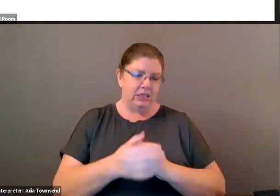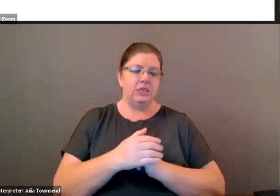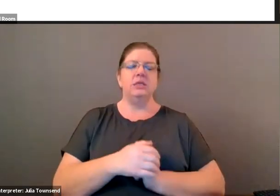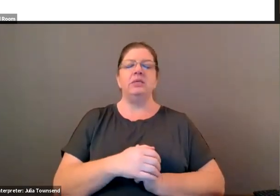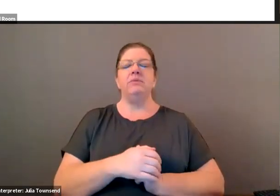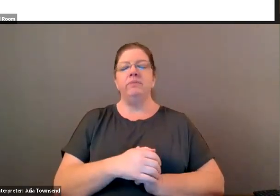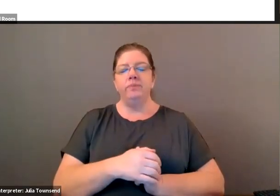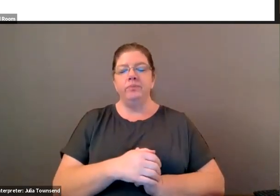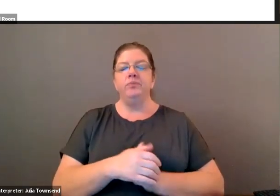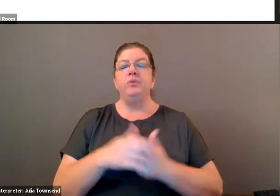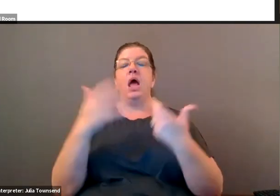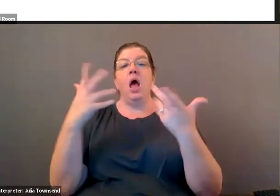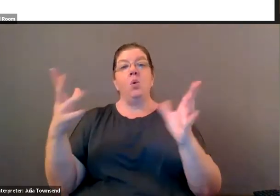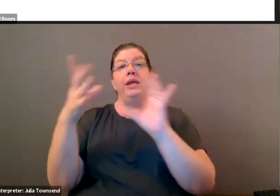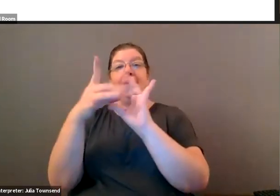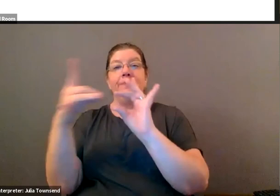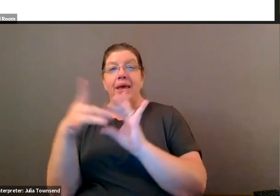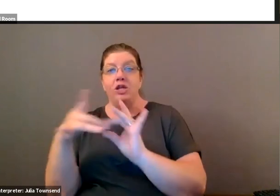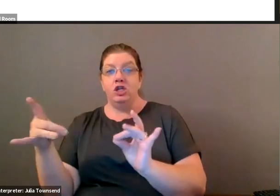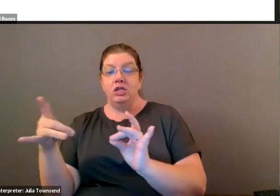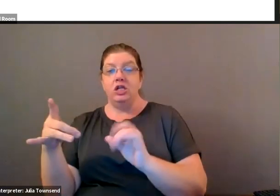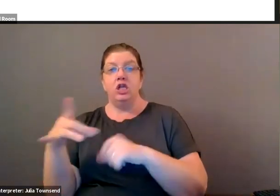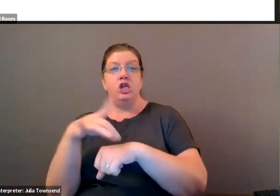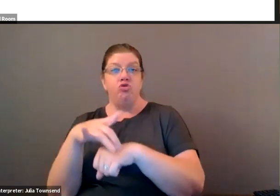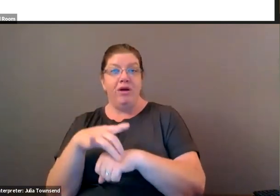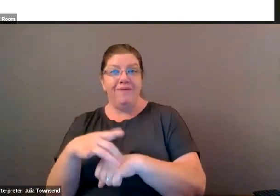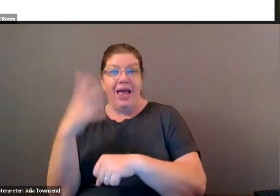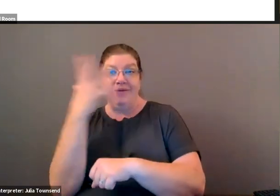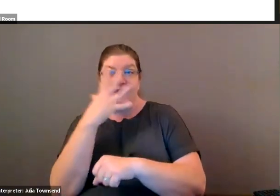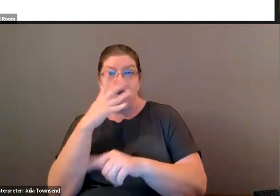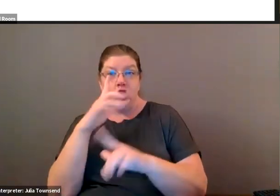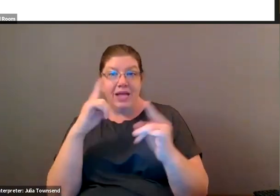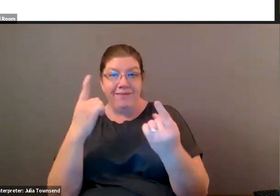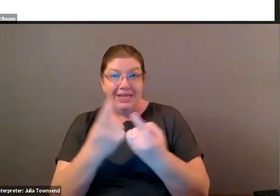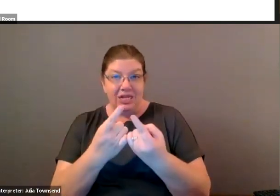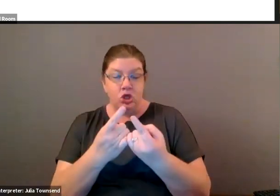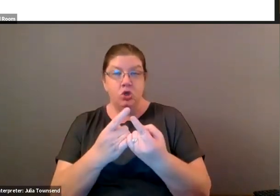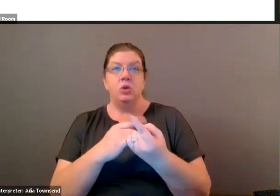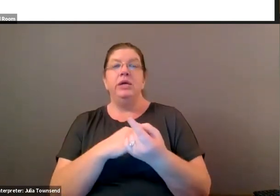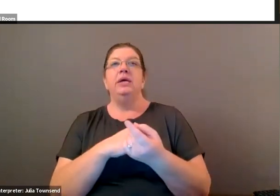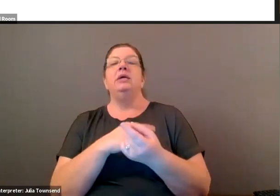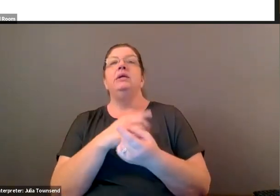I mentioned, the geographic features of the district and